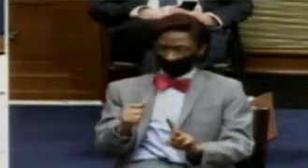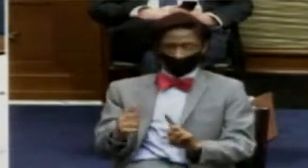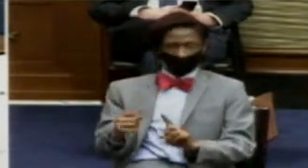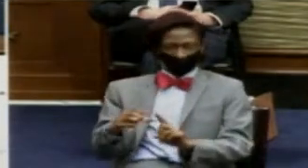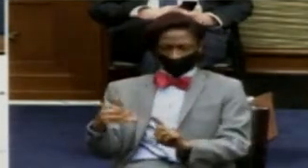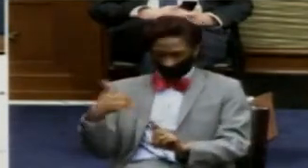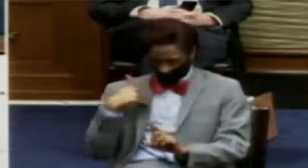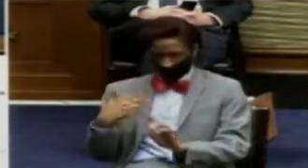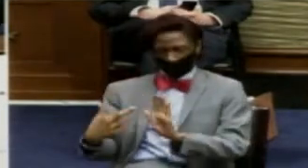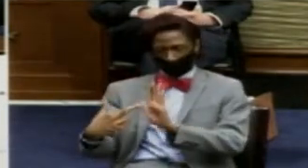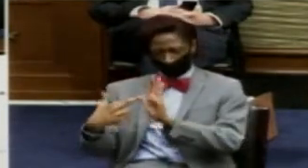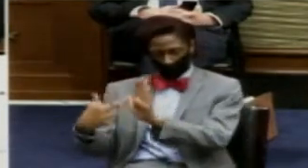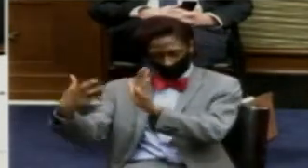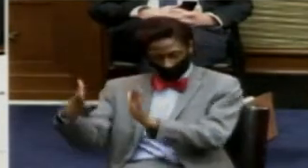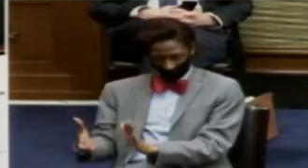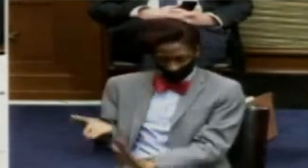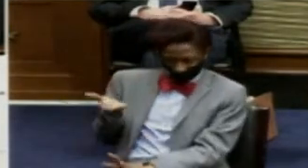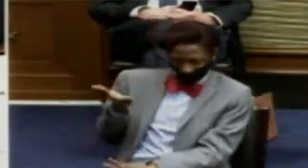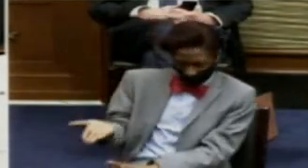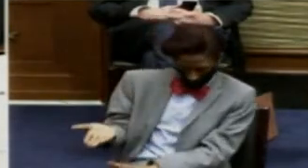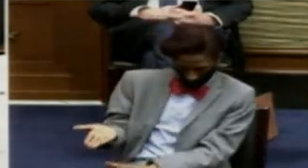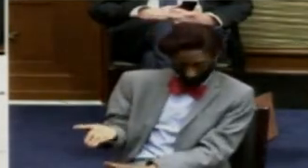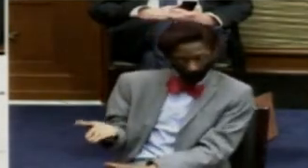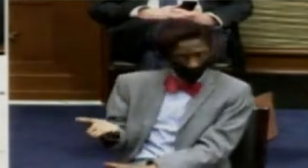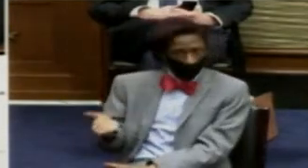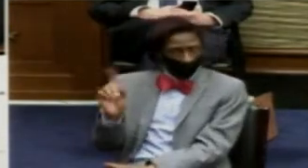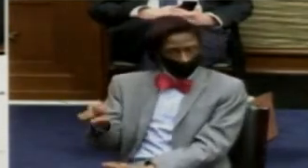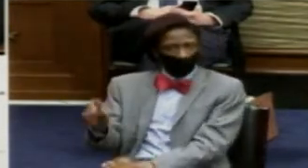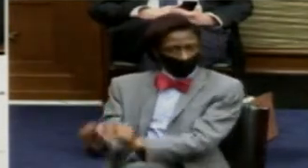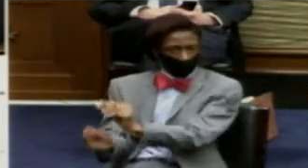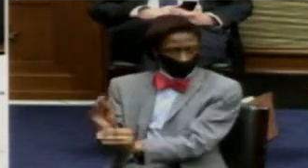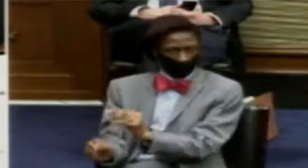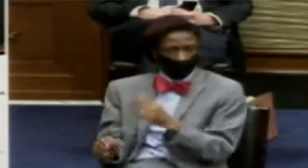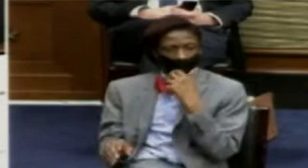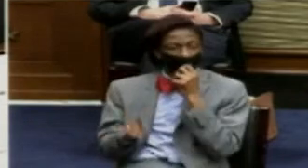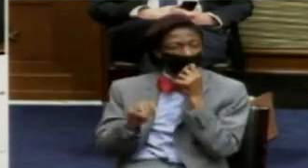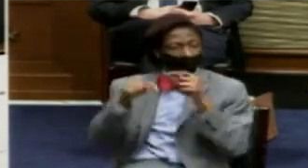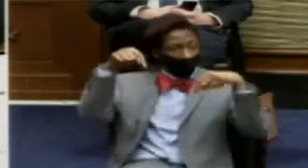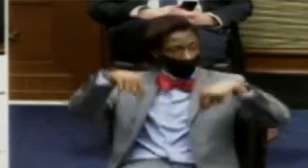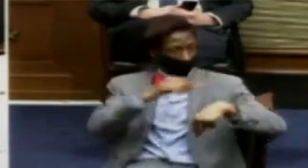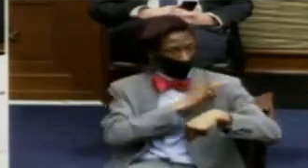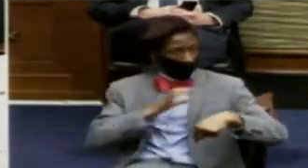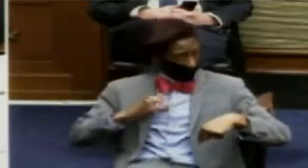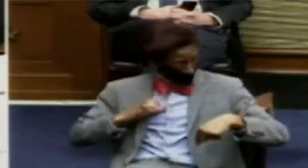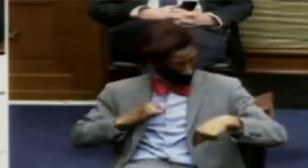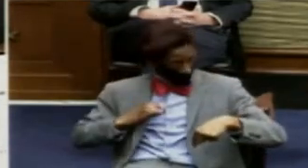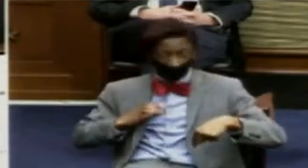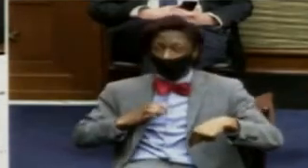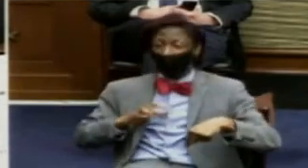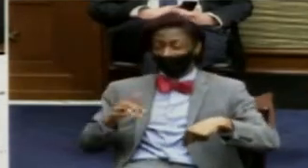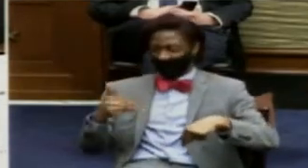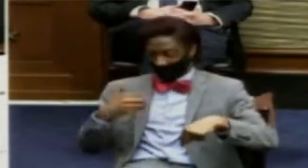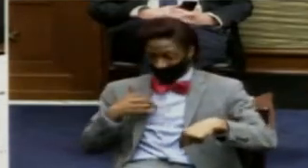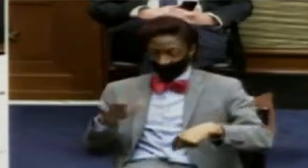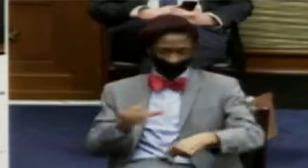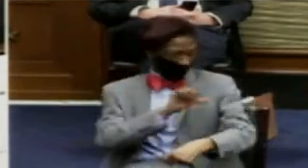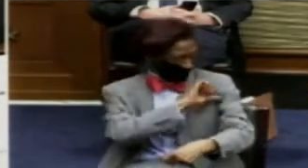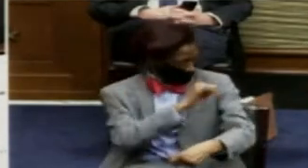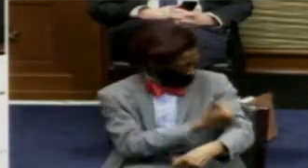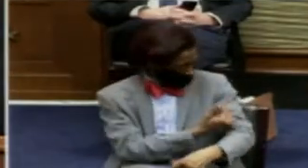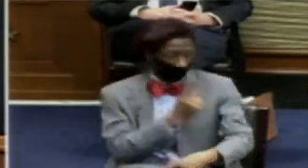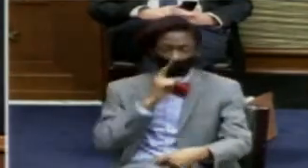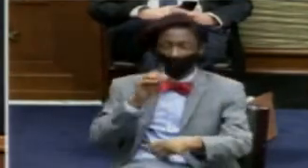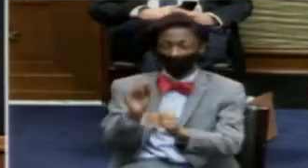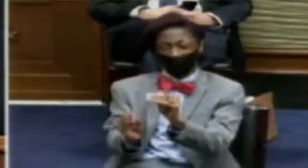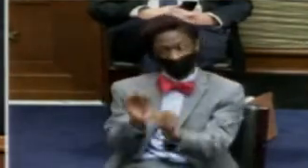of our country be corrected. And this Congress has within its full authority to do that. Should